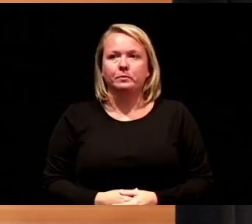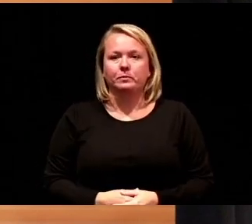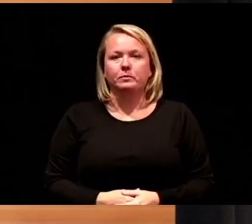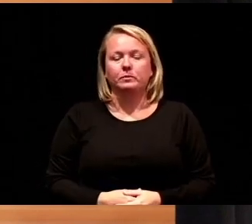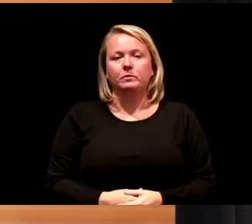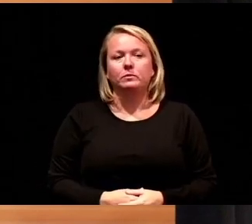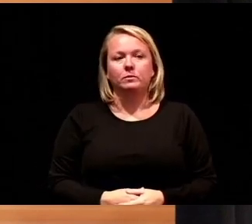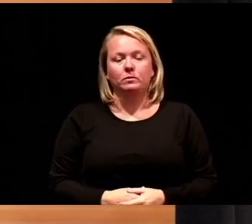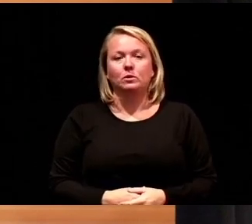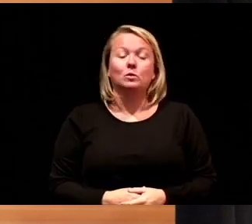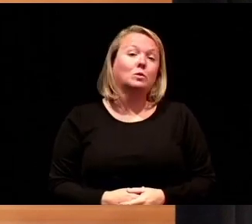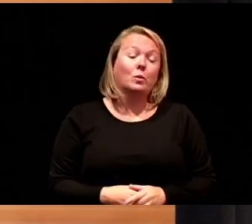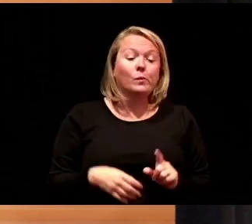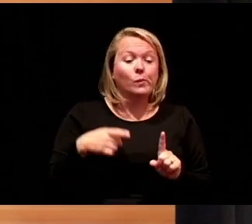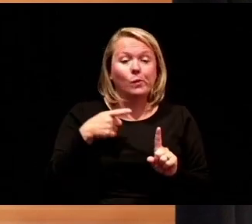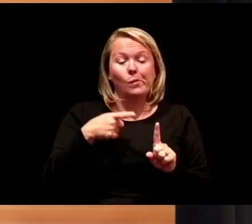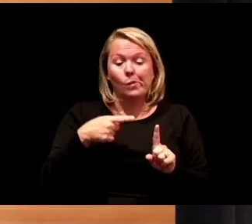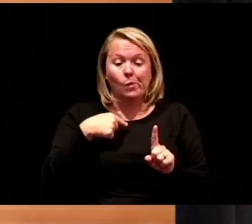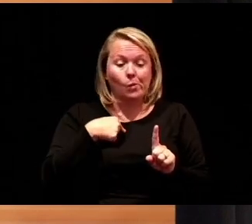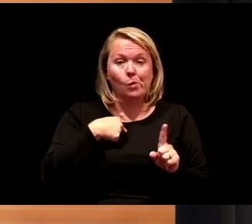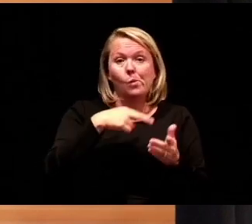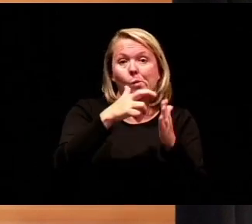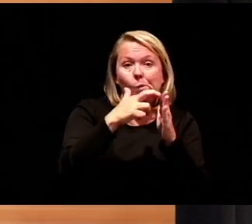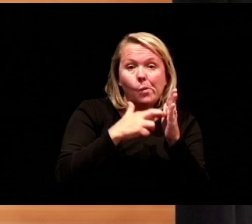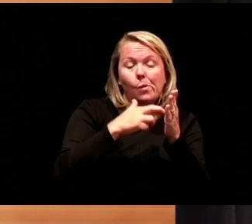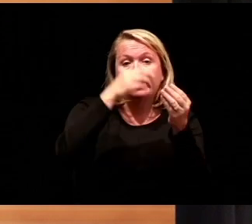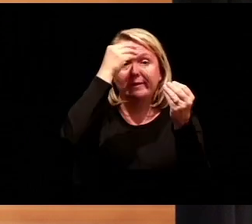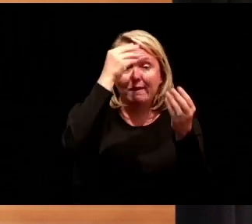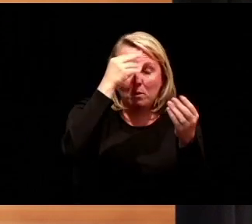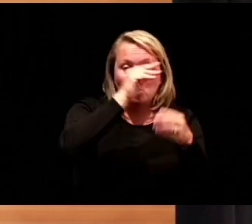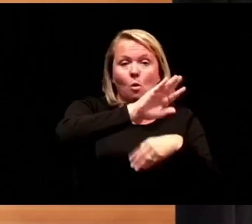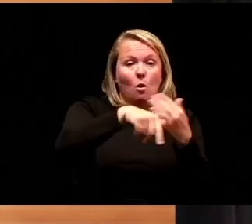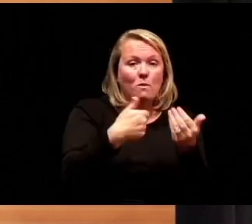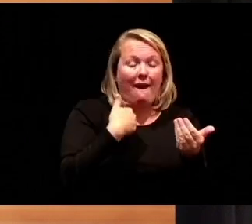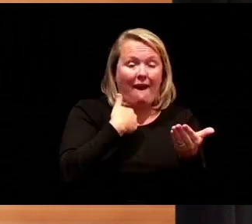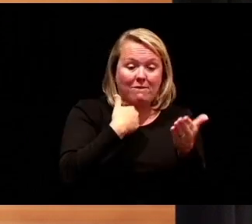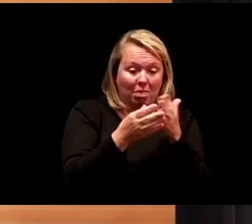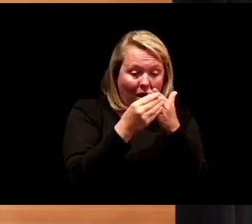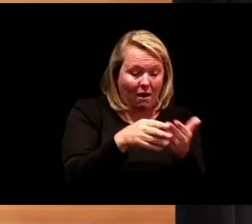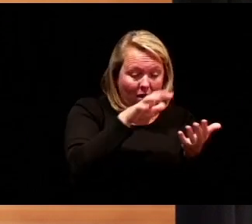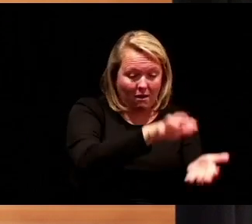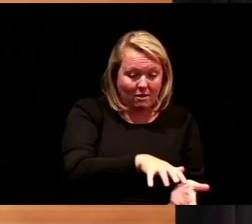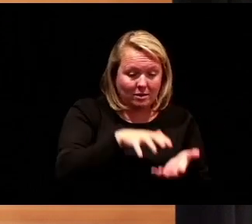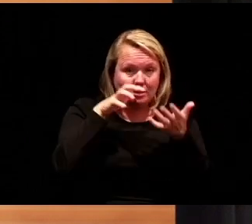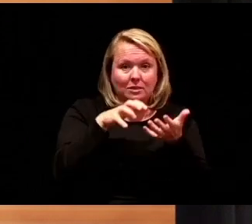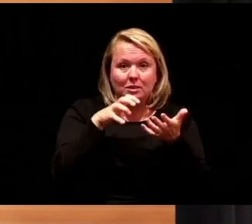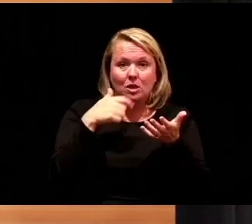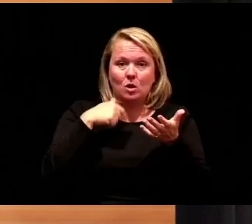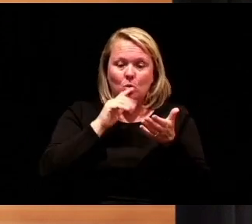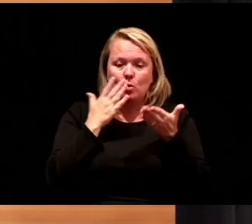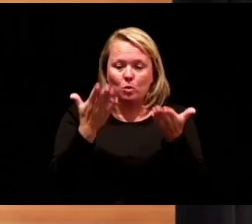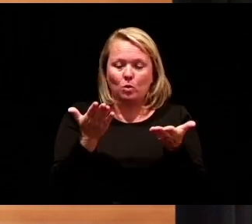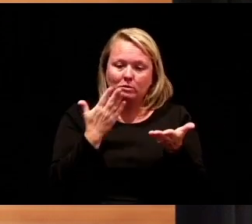Keating Memo and we're talking about those requirements, we're talking about the number and size of sleeping areas. We're talking about the overall size of the unit.